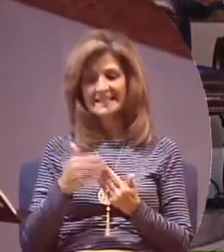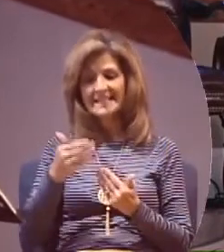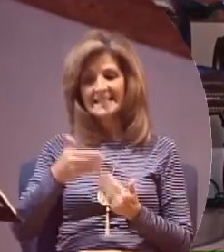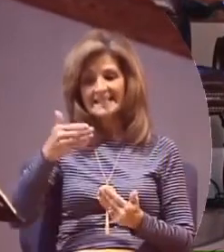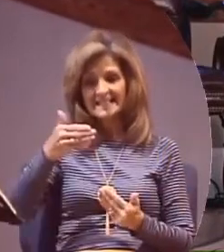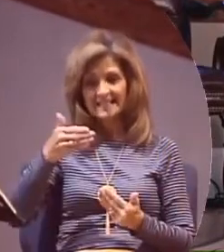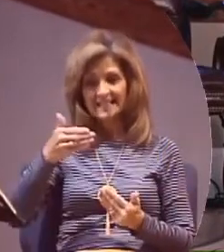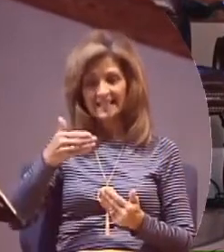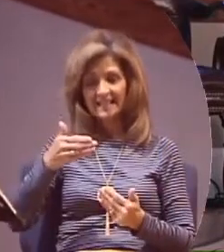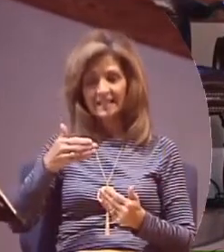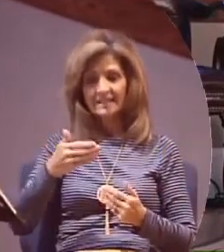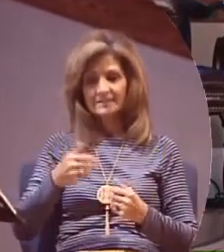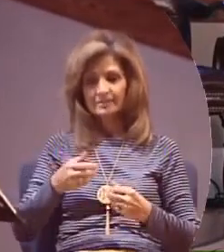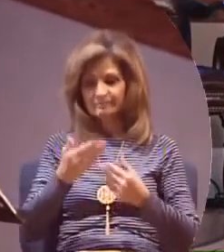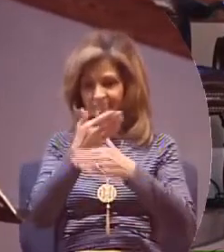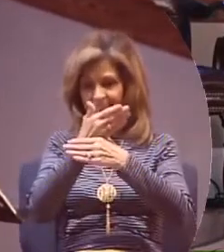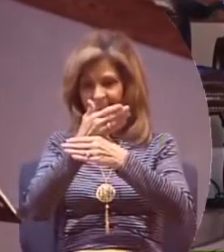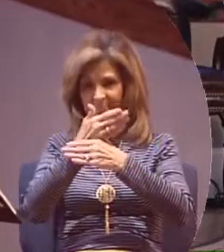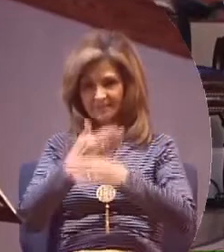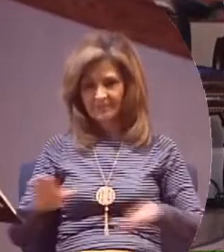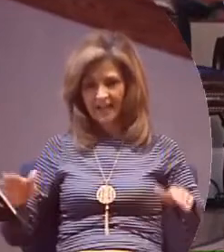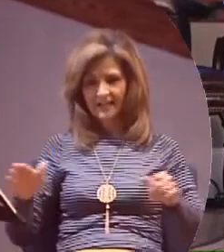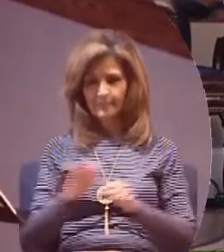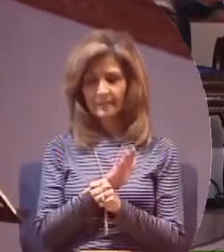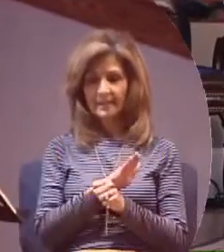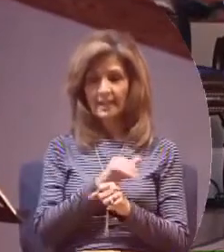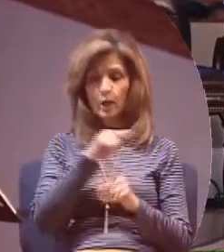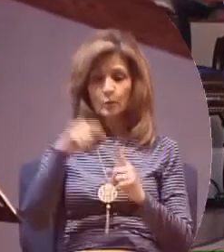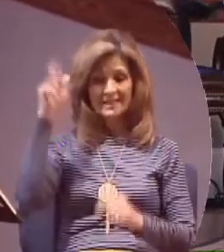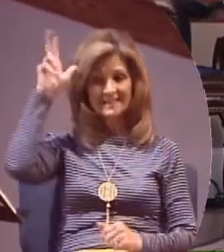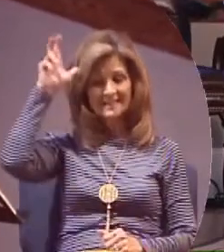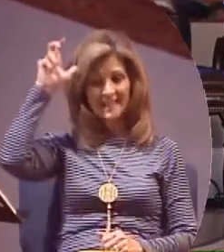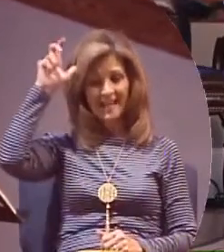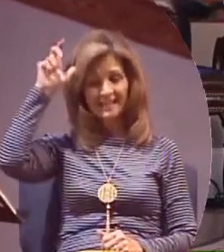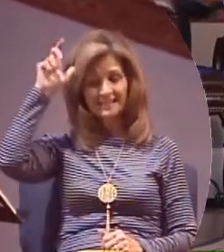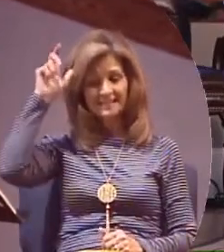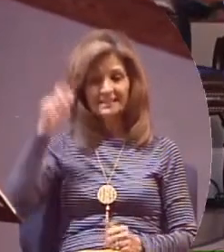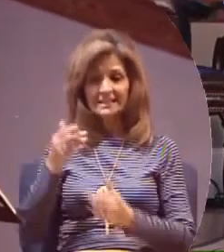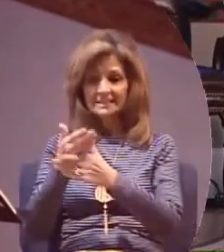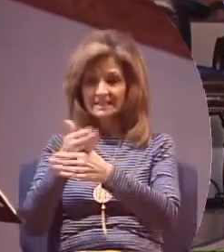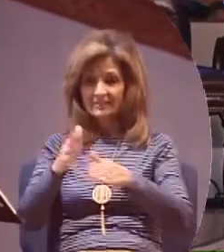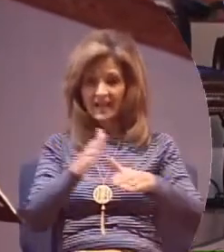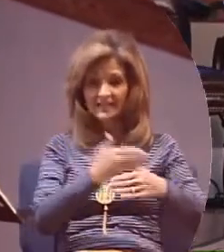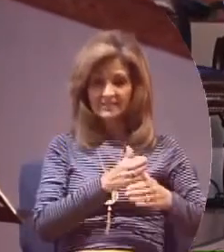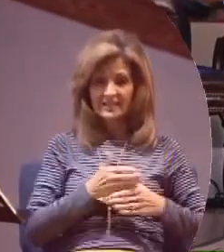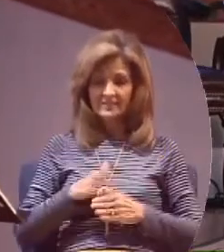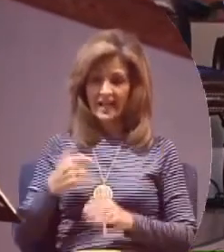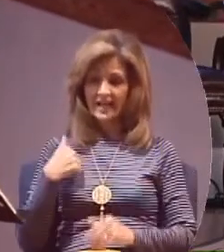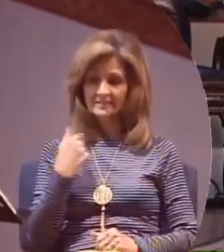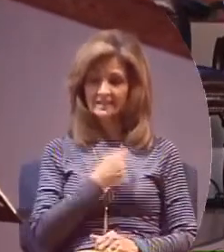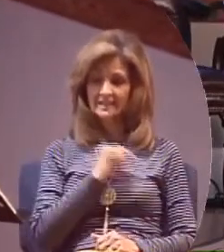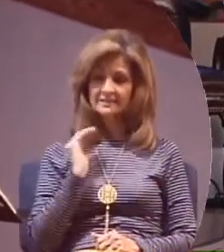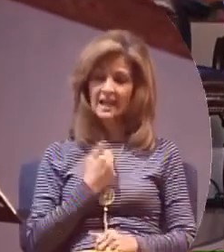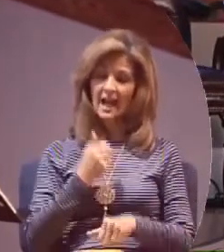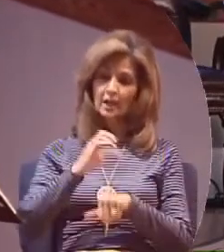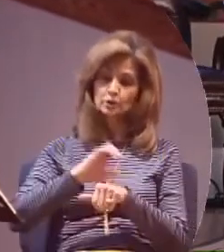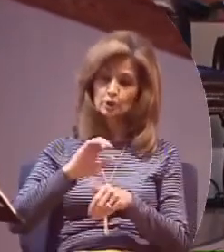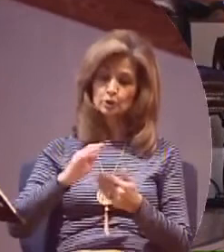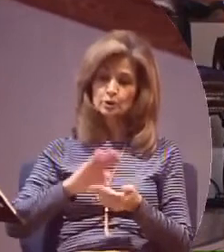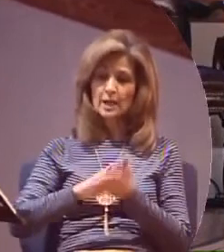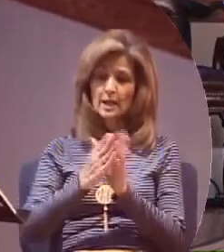easy to bust. You know, once the devil gets us divided, our church becomes